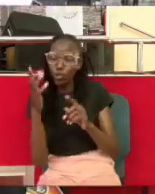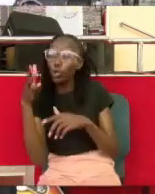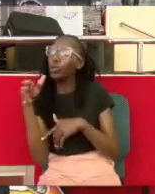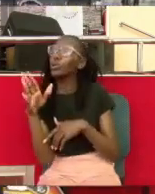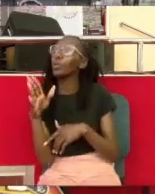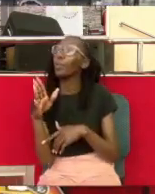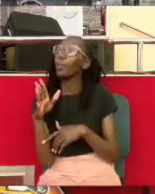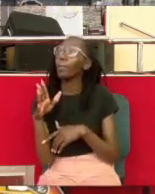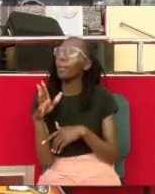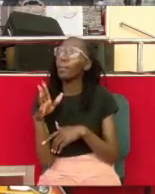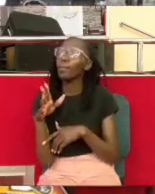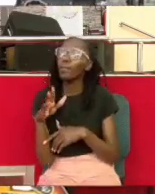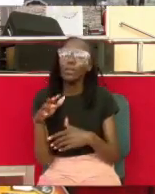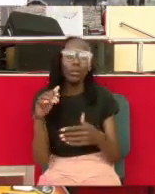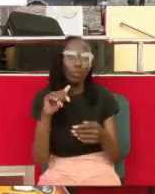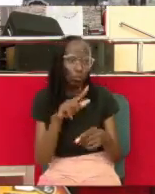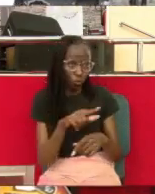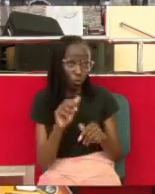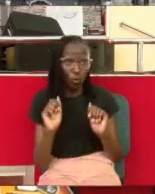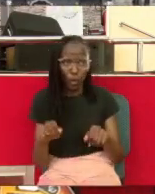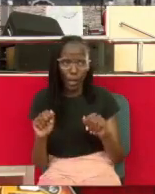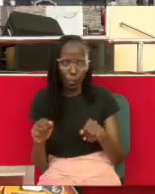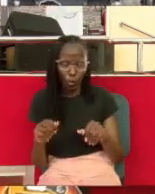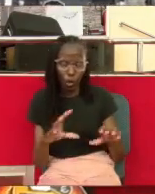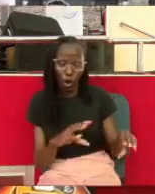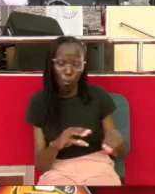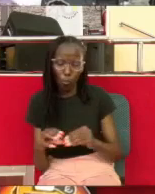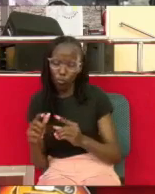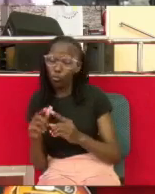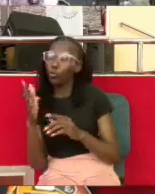and that we may be able to get to where he is.